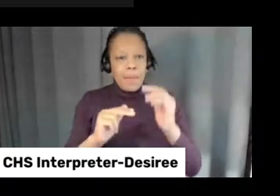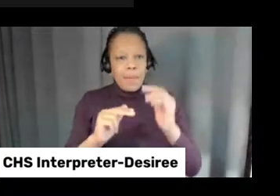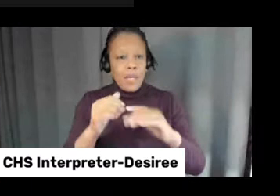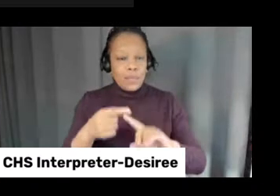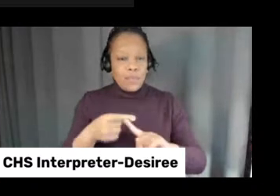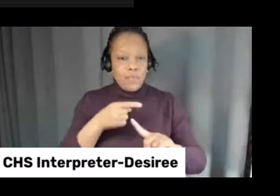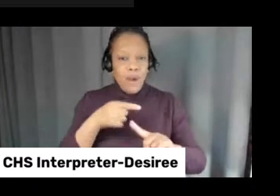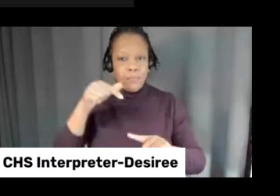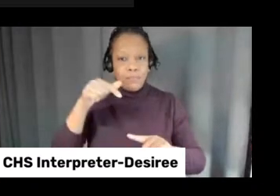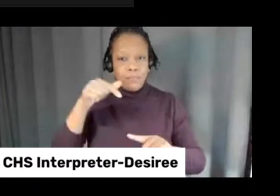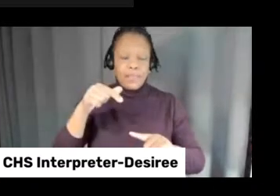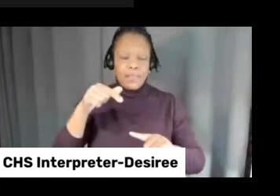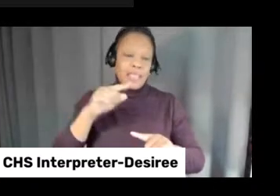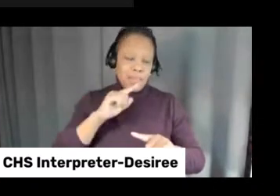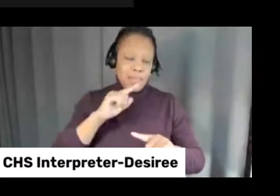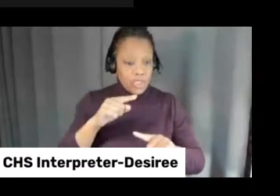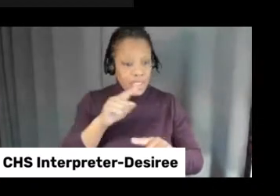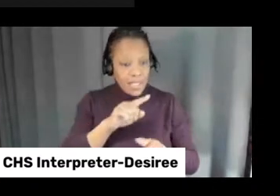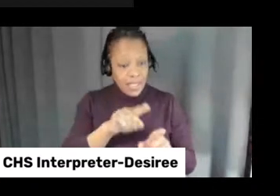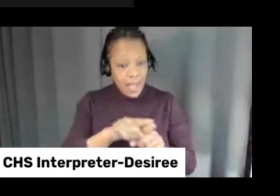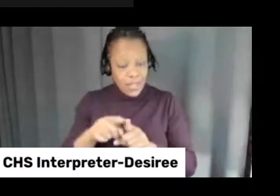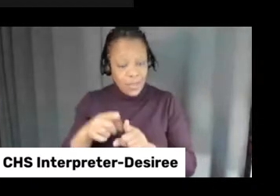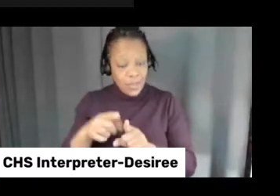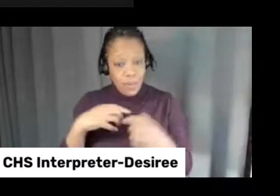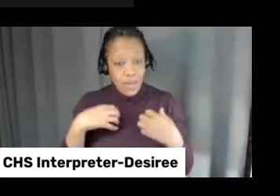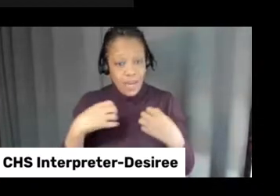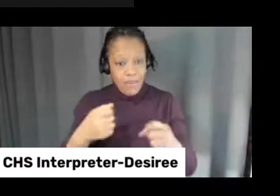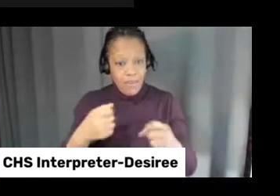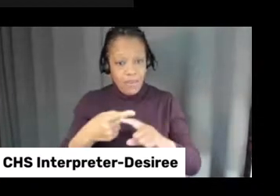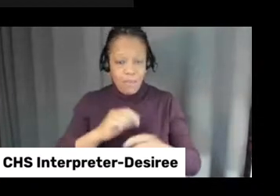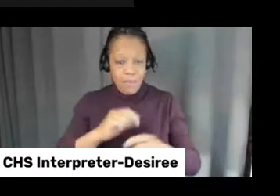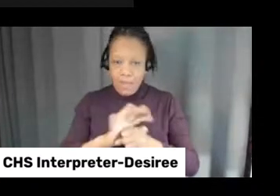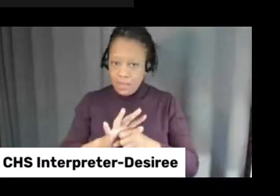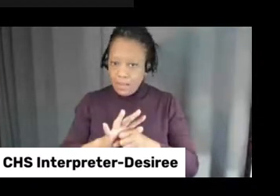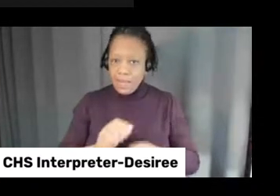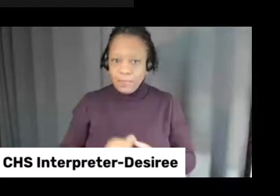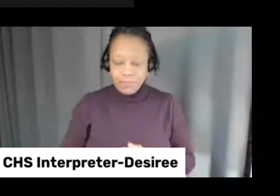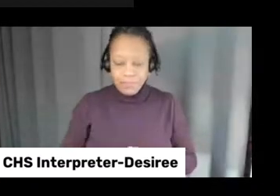into recovery from this pandemic.